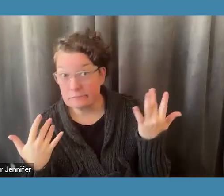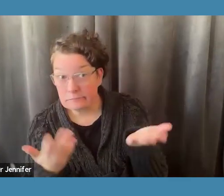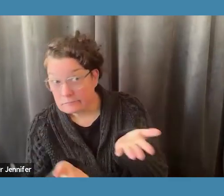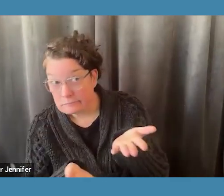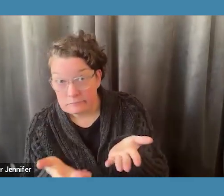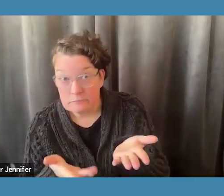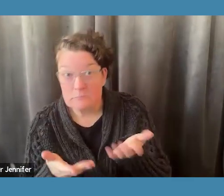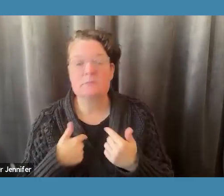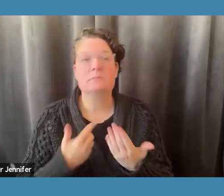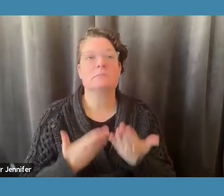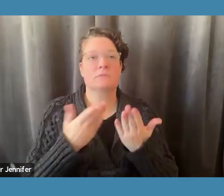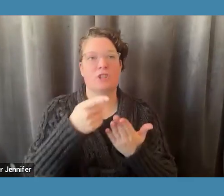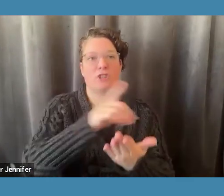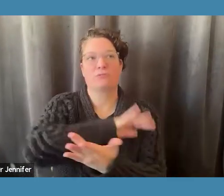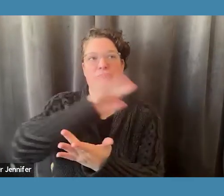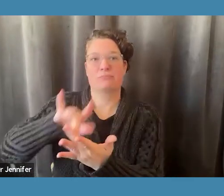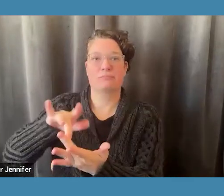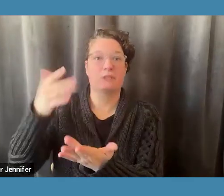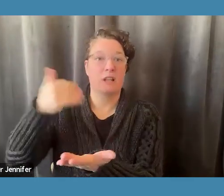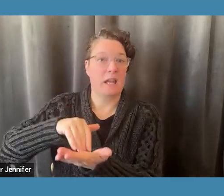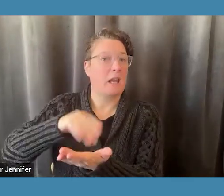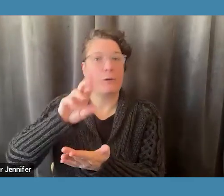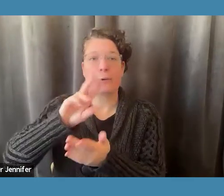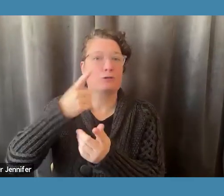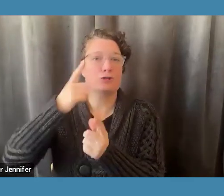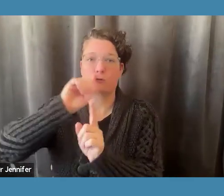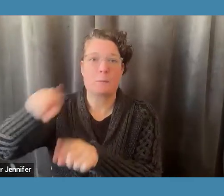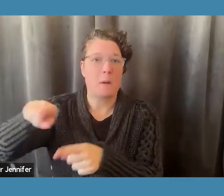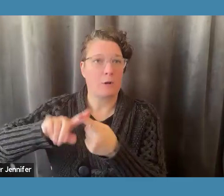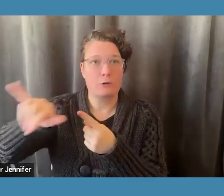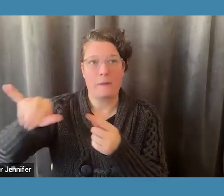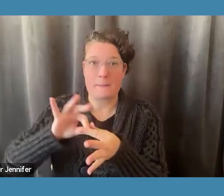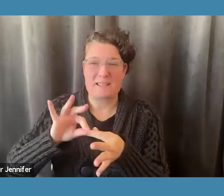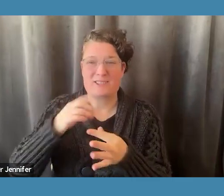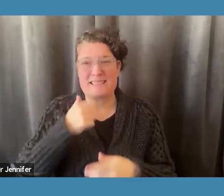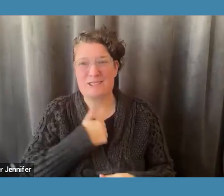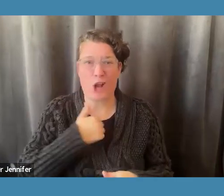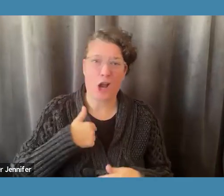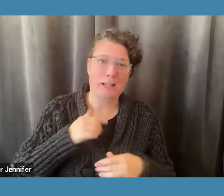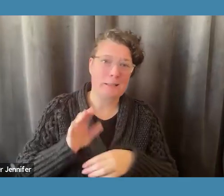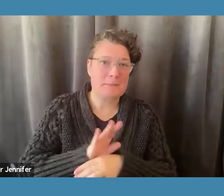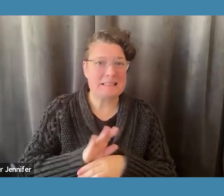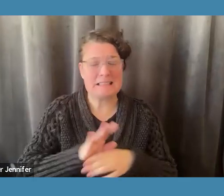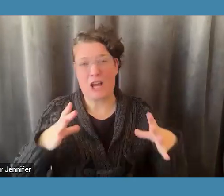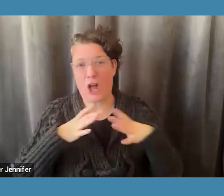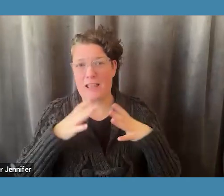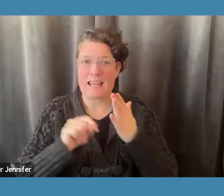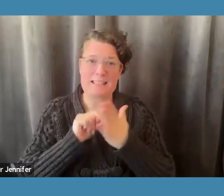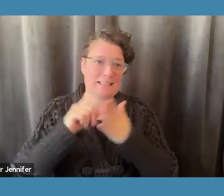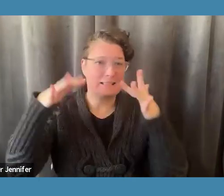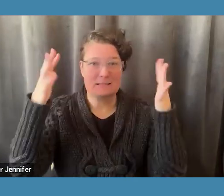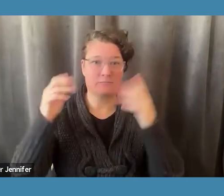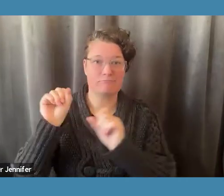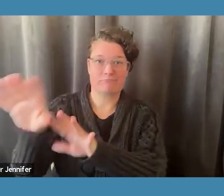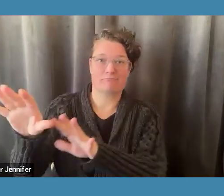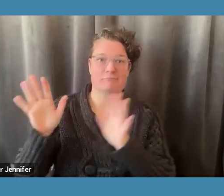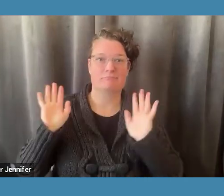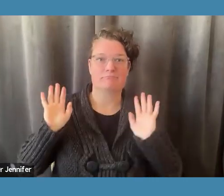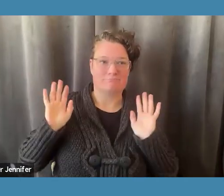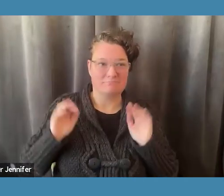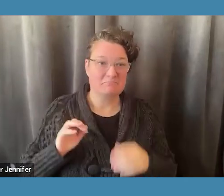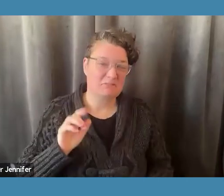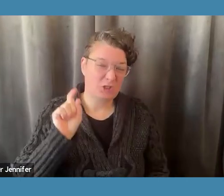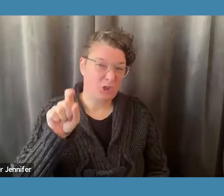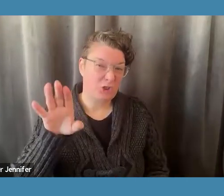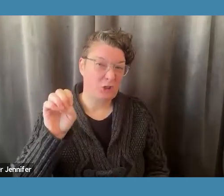while, I just reach back out, respond back to that email and say, so sorry, I was busy holidays. Here it is. It should still be